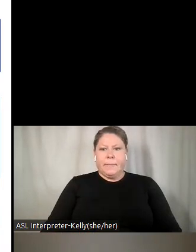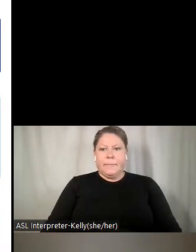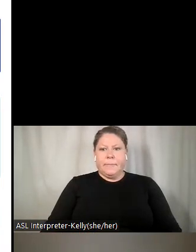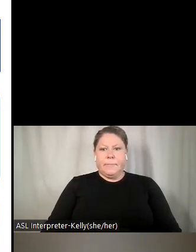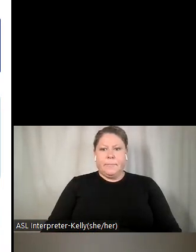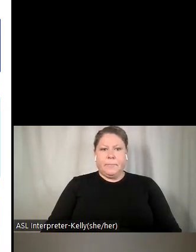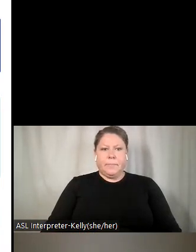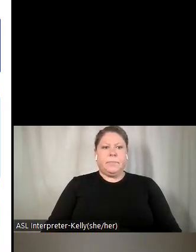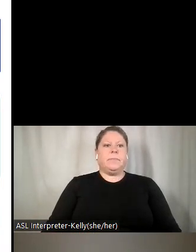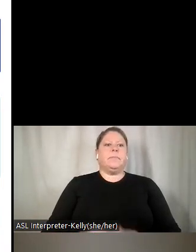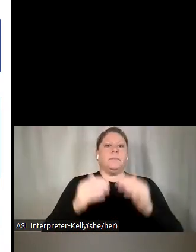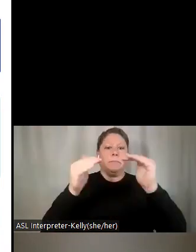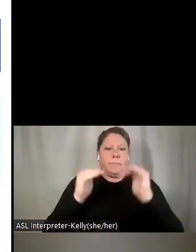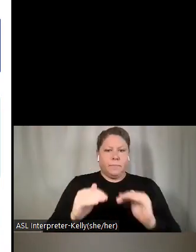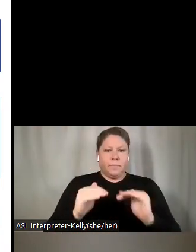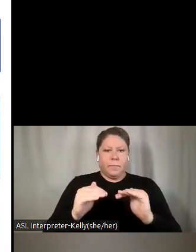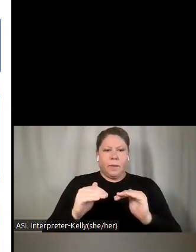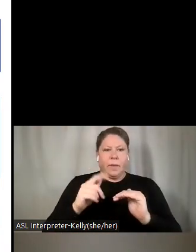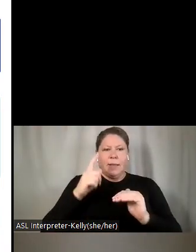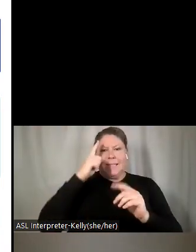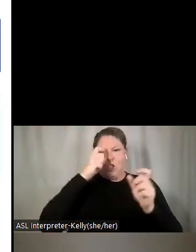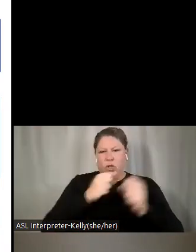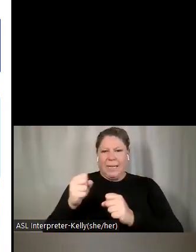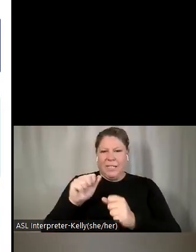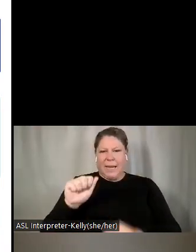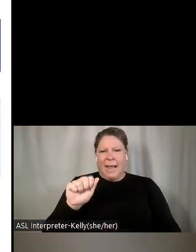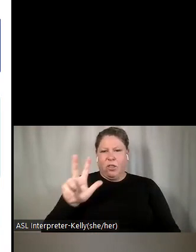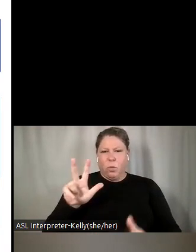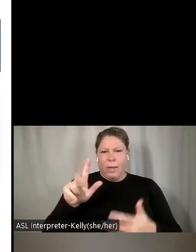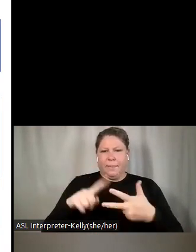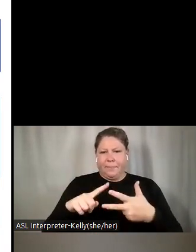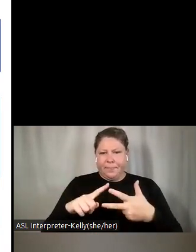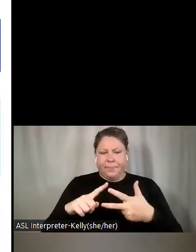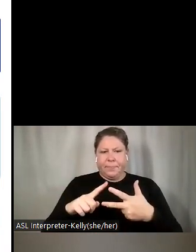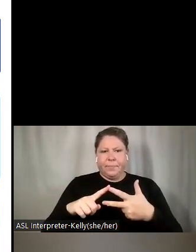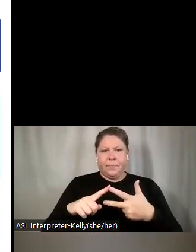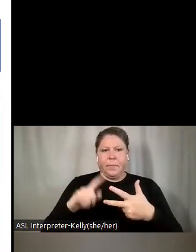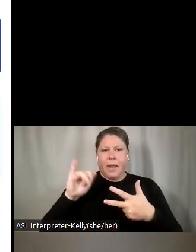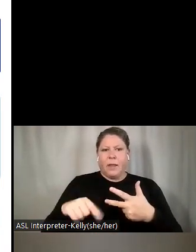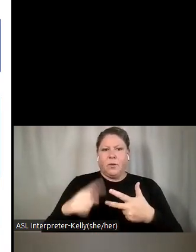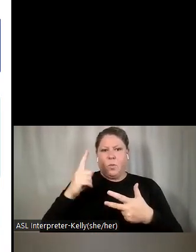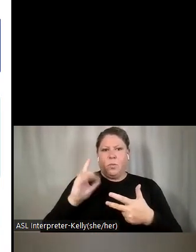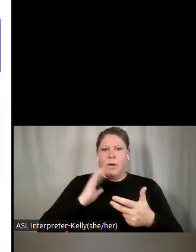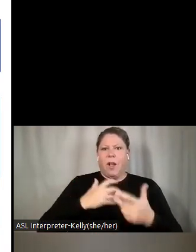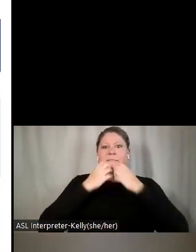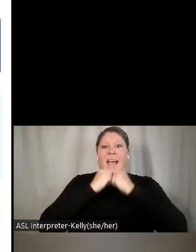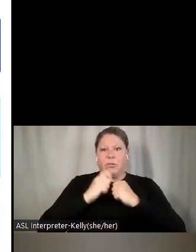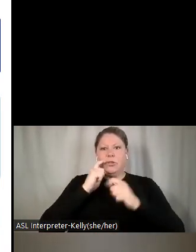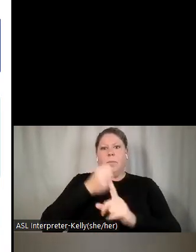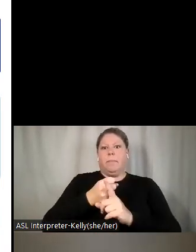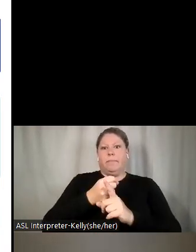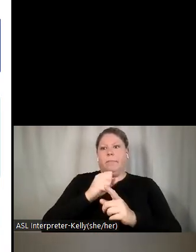The second strategic A3, and this is, again, one of our vertical value streams, is becoming a